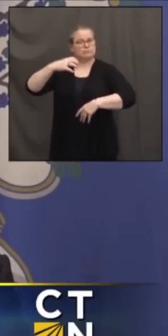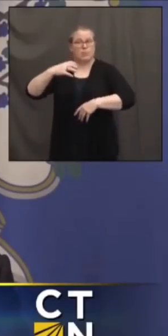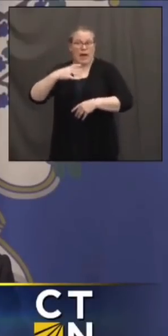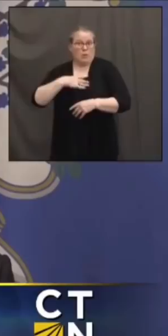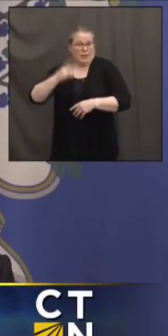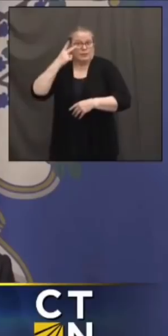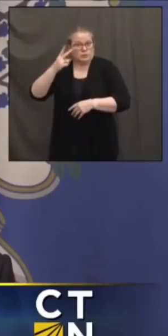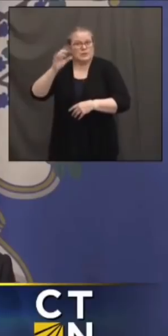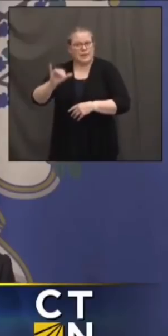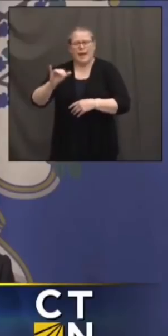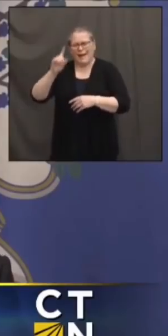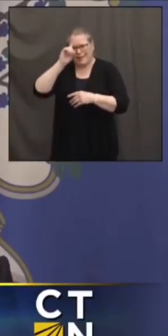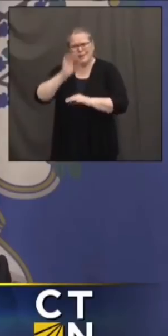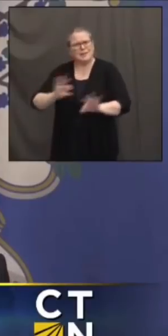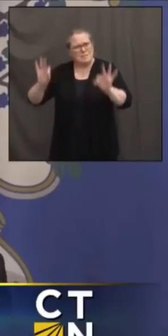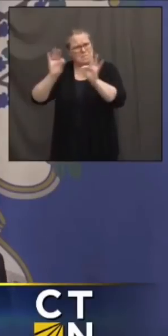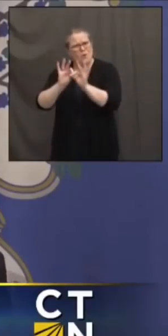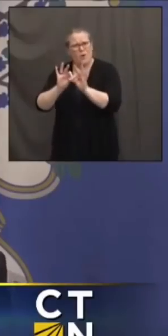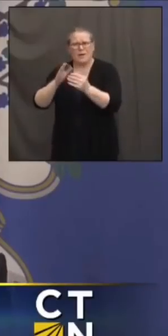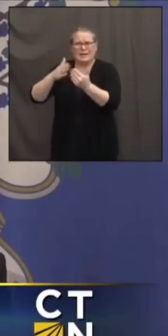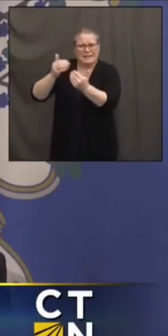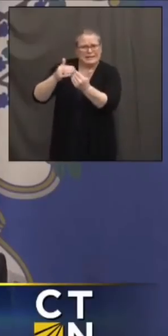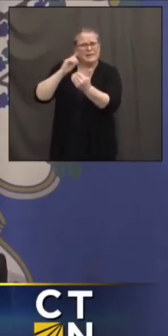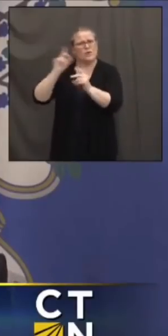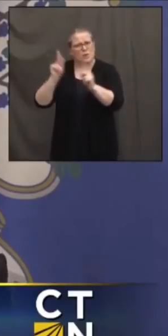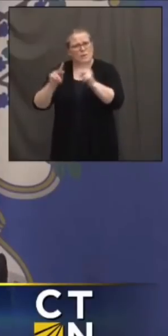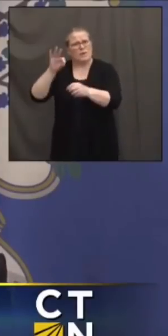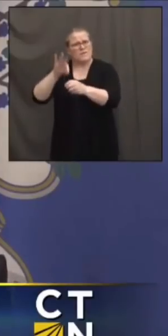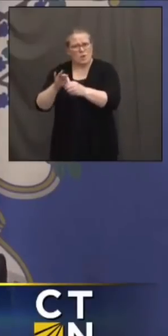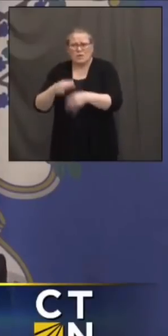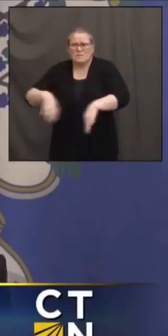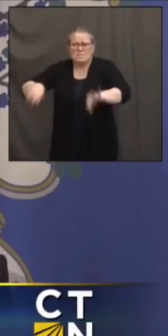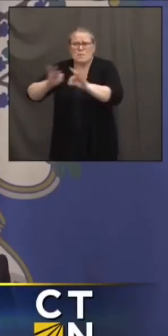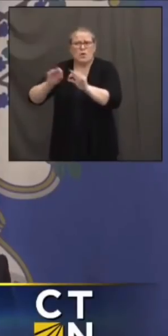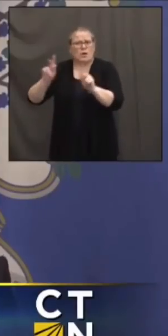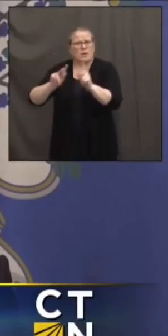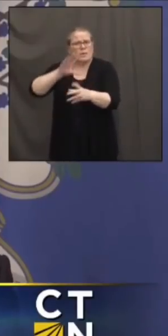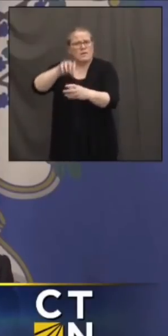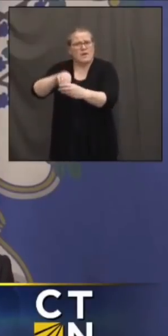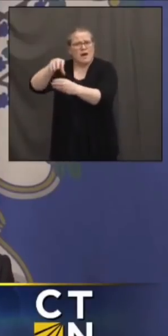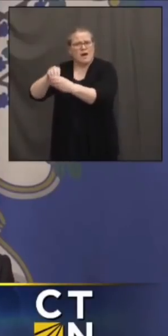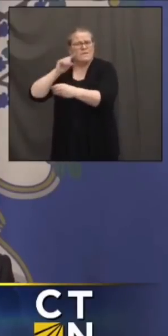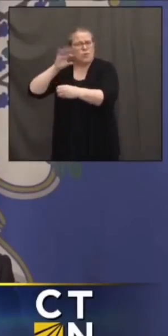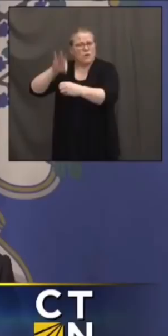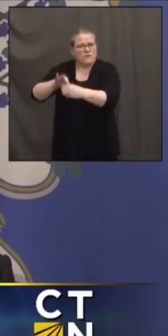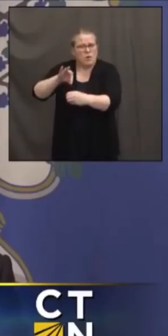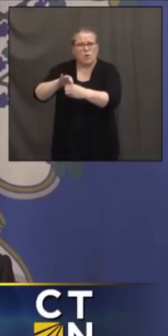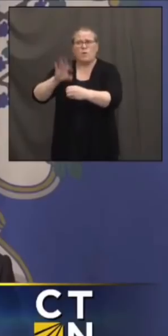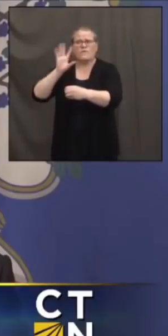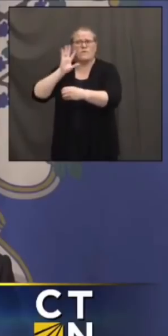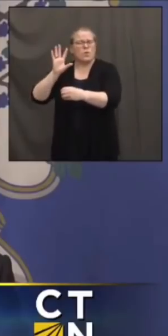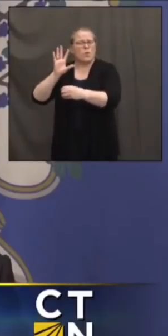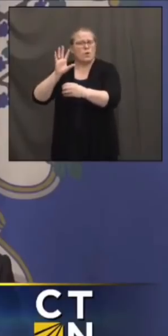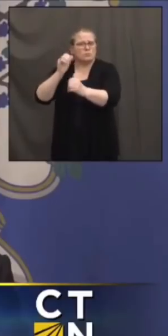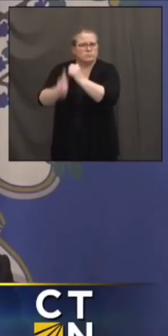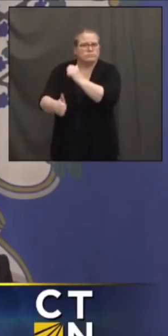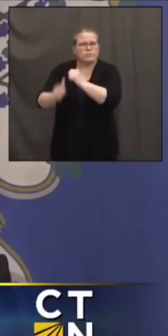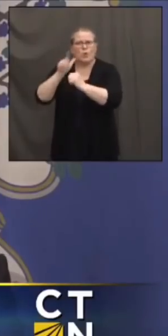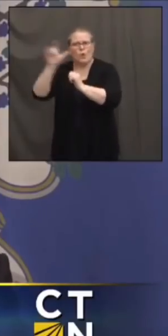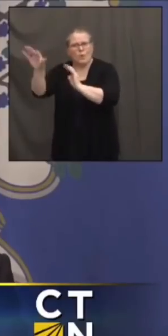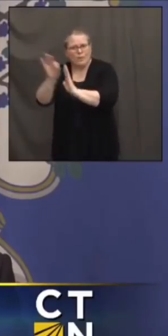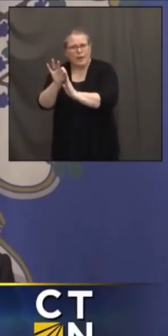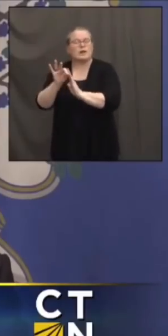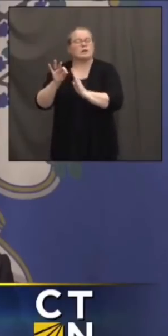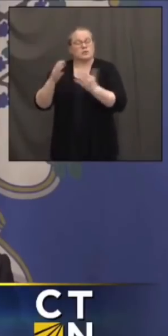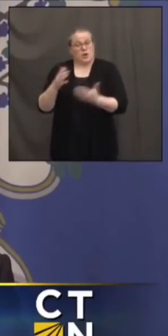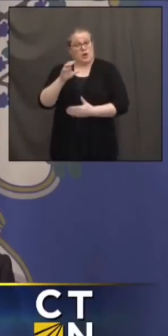outcomes. So, and I think I think we all are here in Connecticut trying to do more to make it easier to vote with